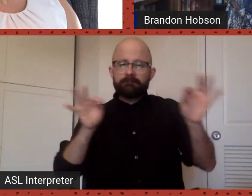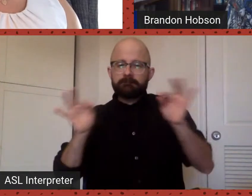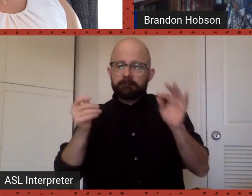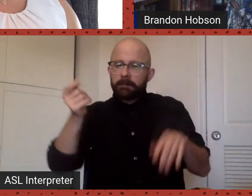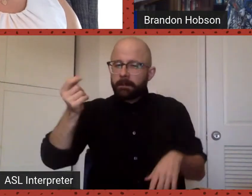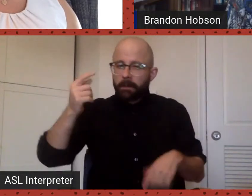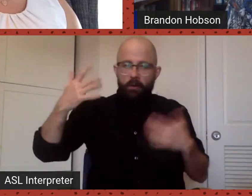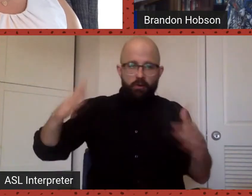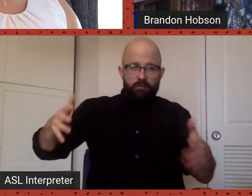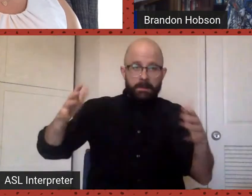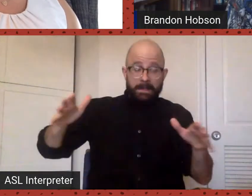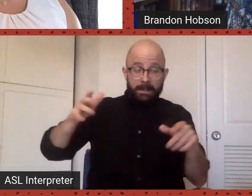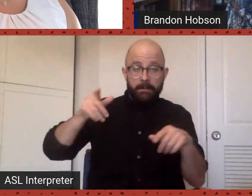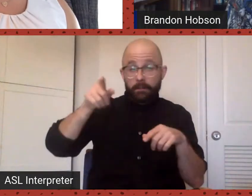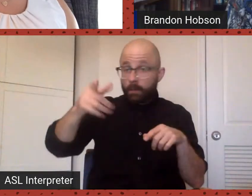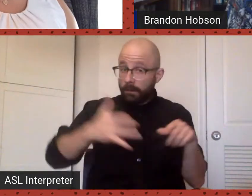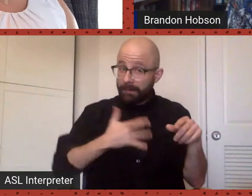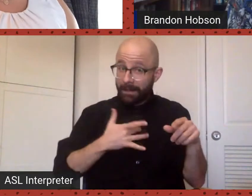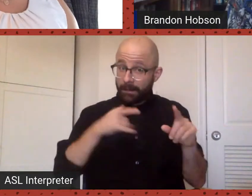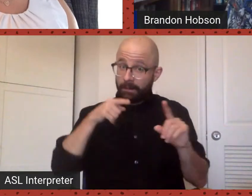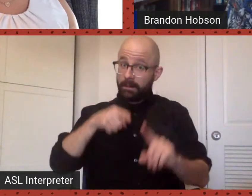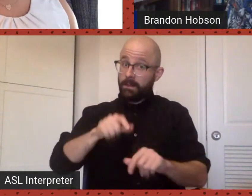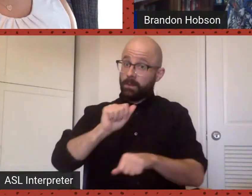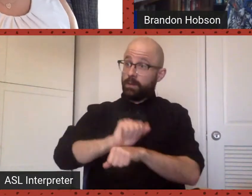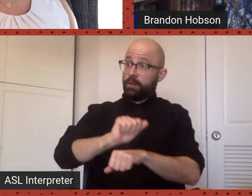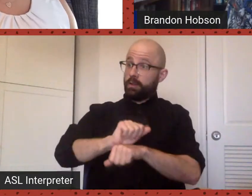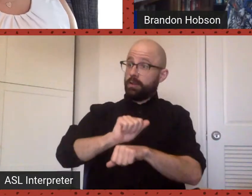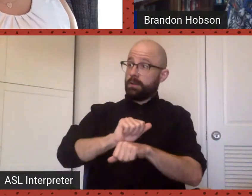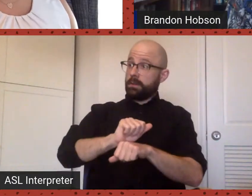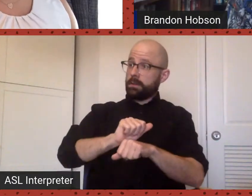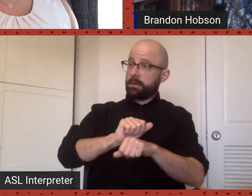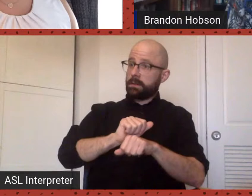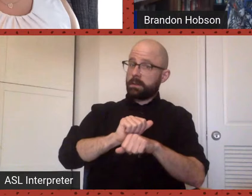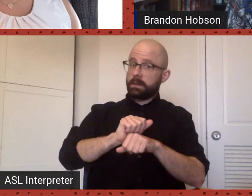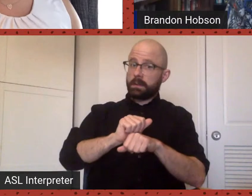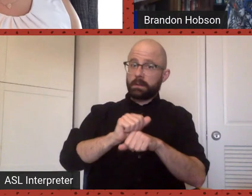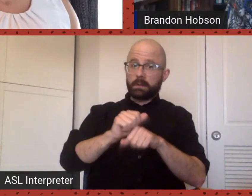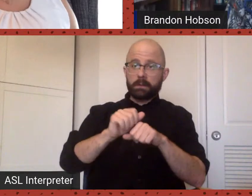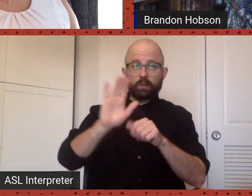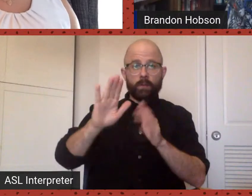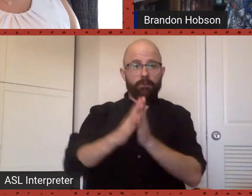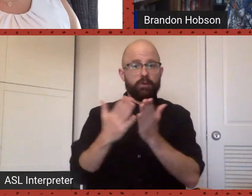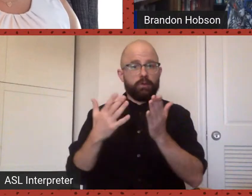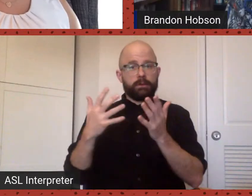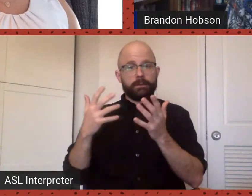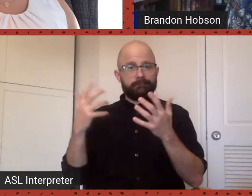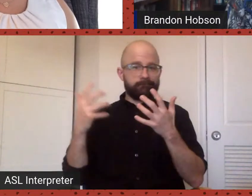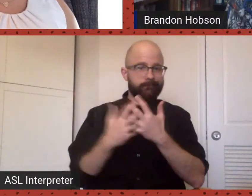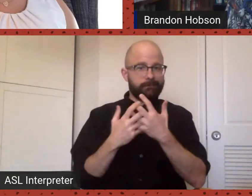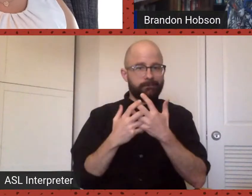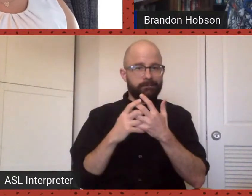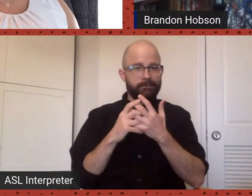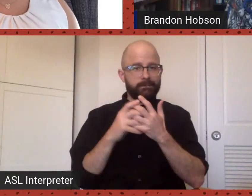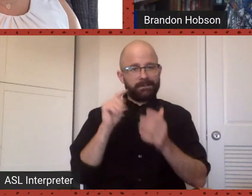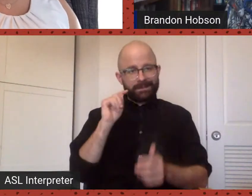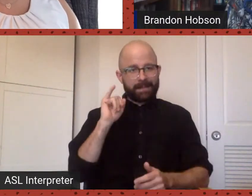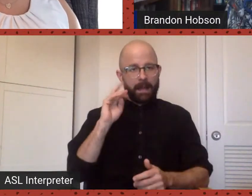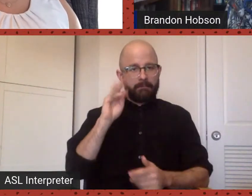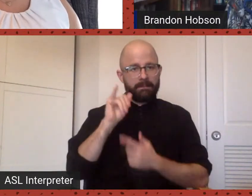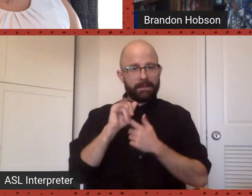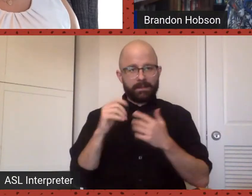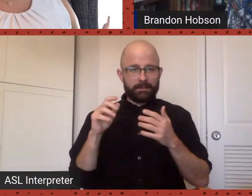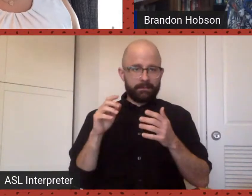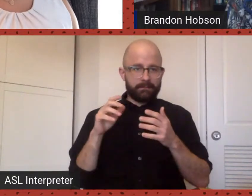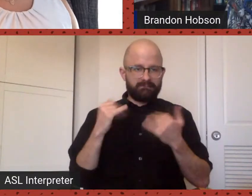do you feel that this work is particularly timely? And do you see it contributing perhaps to a